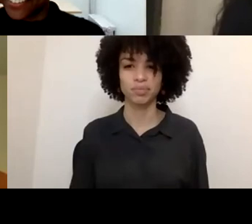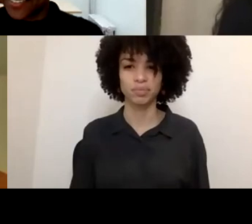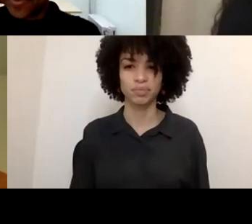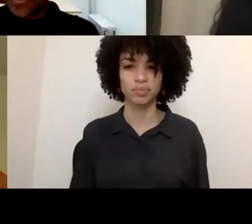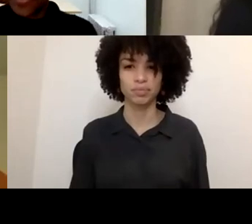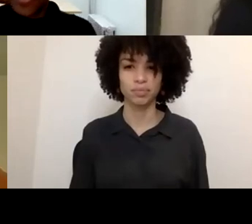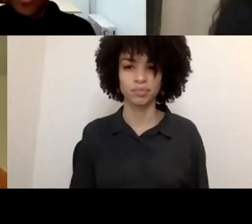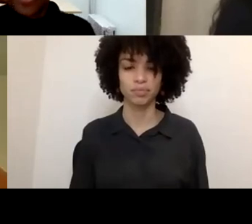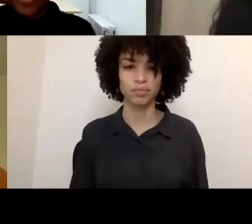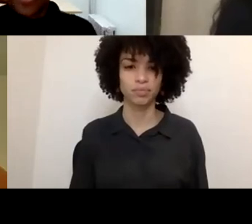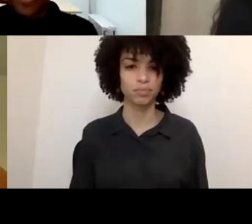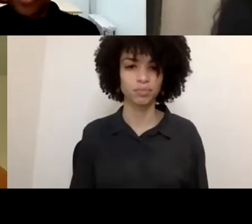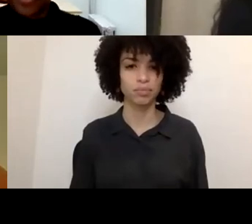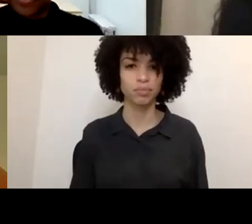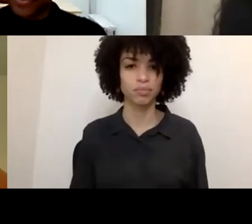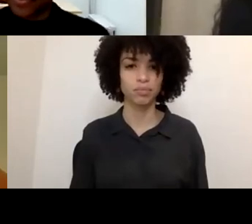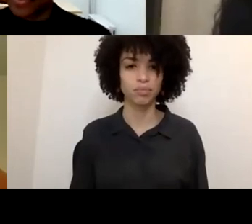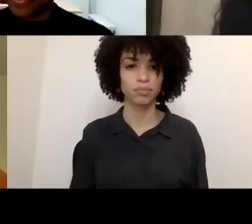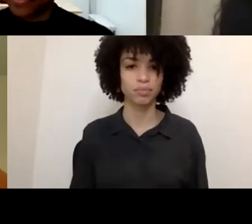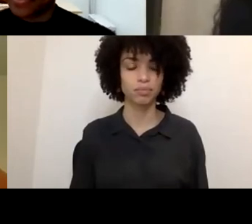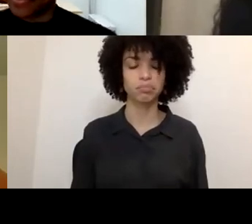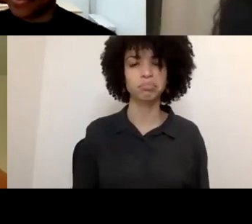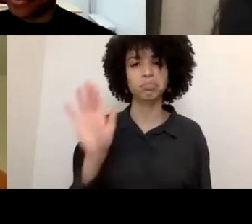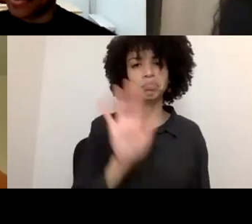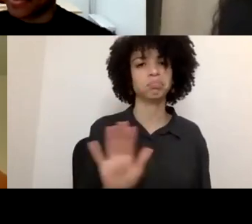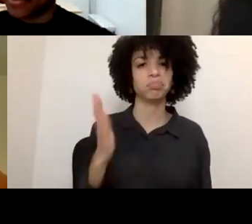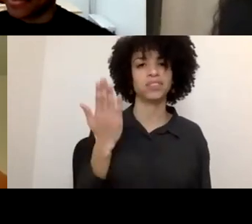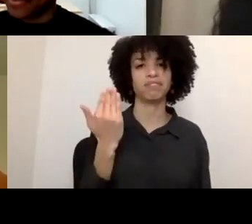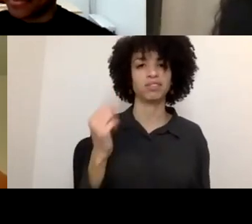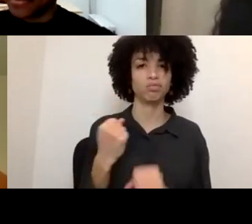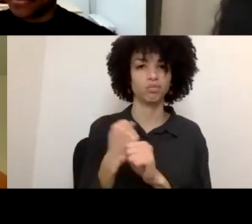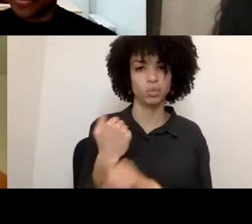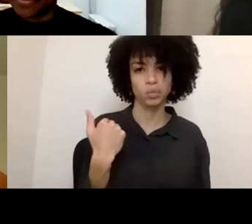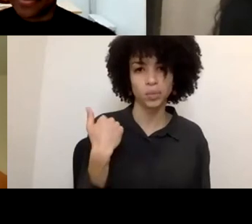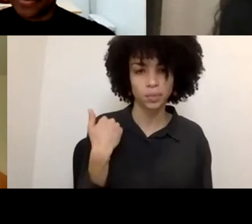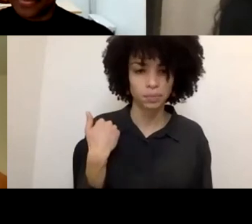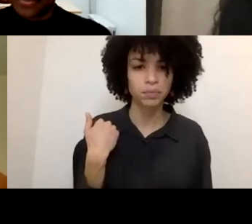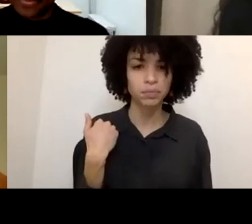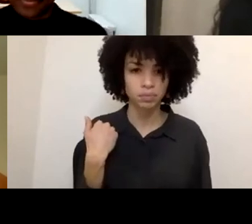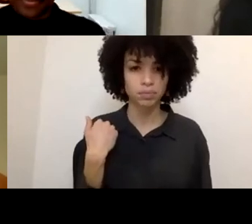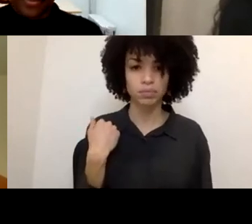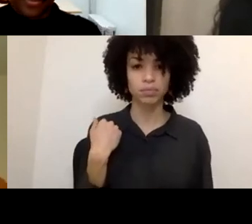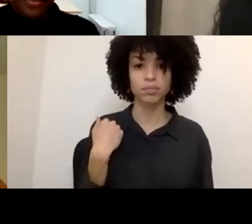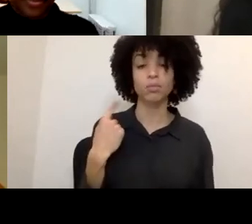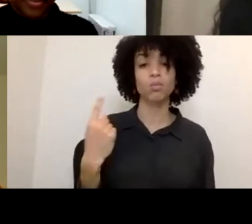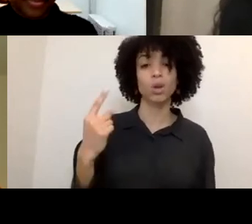In maybe 15 years ago, we had 1 Black